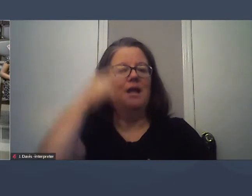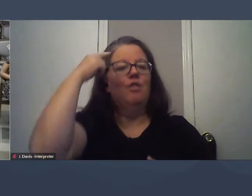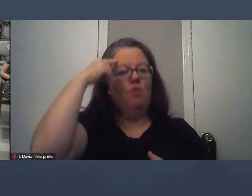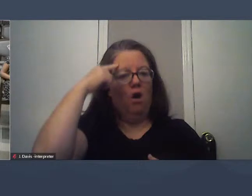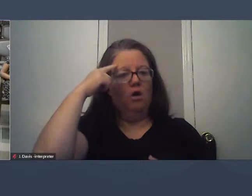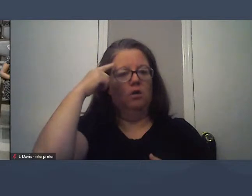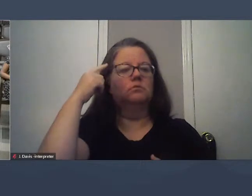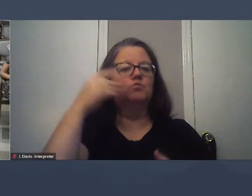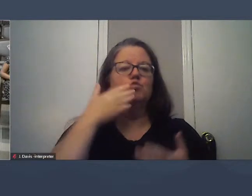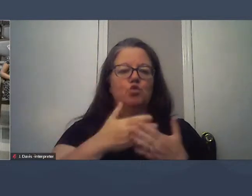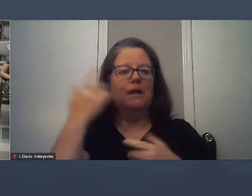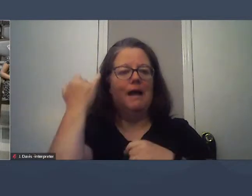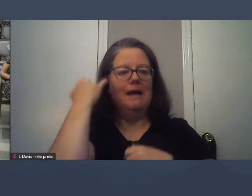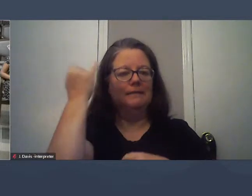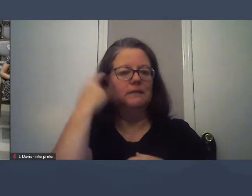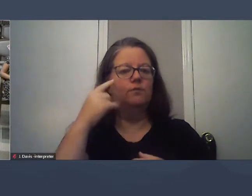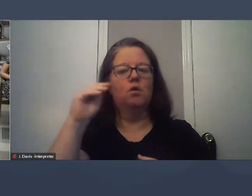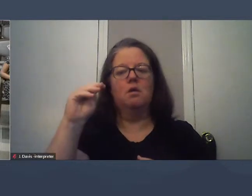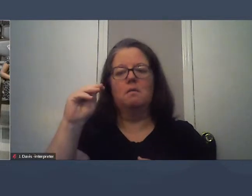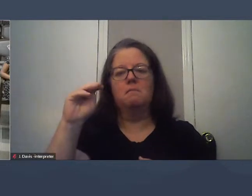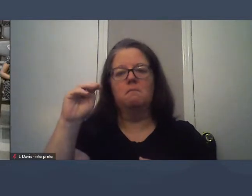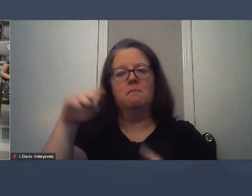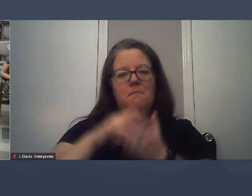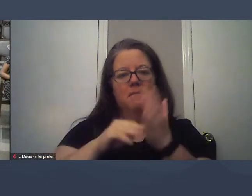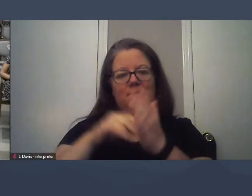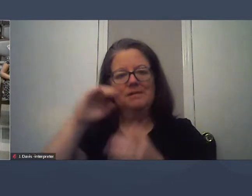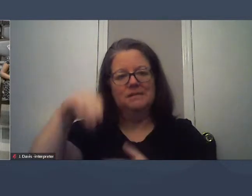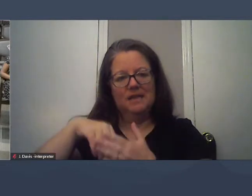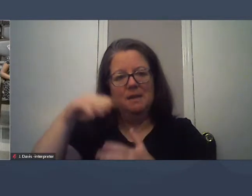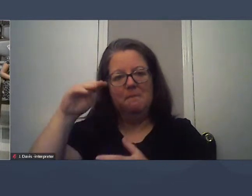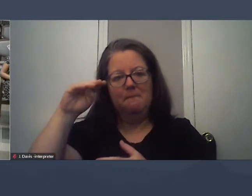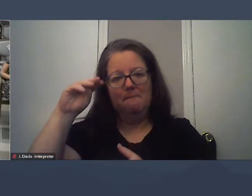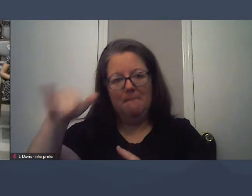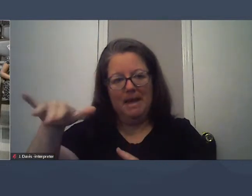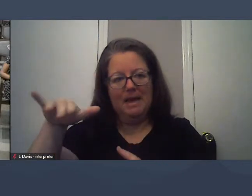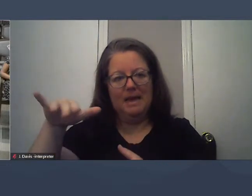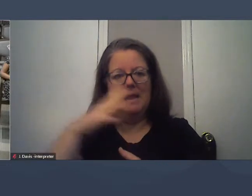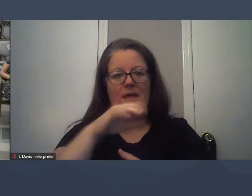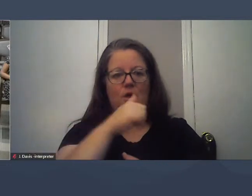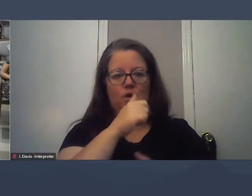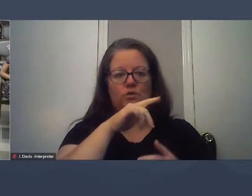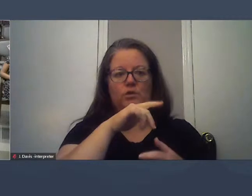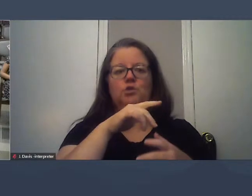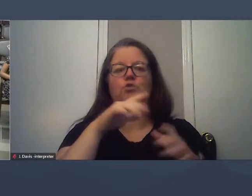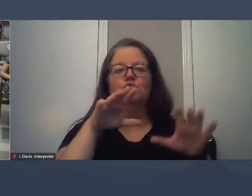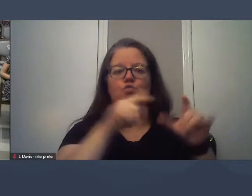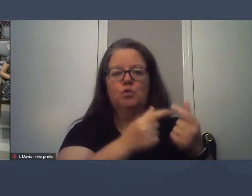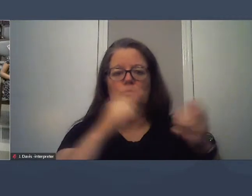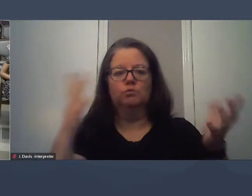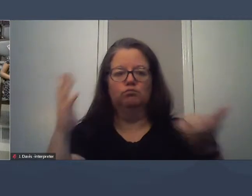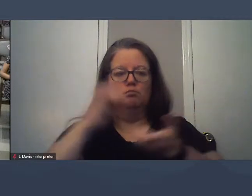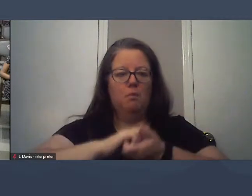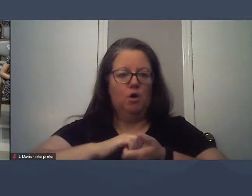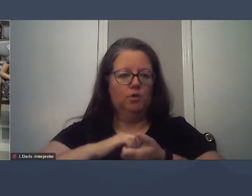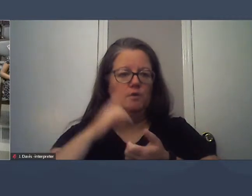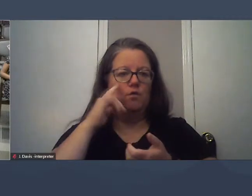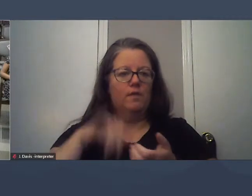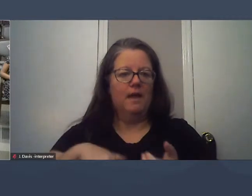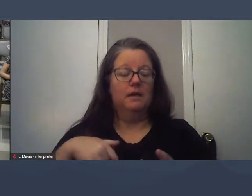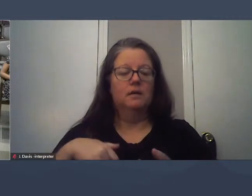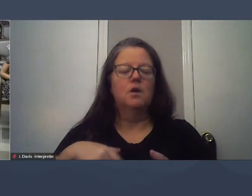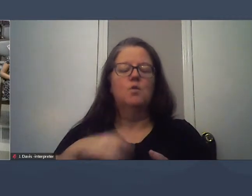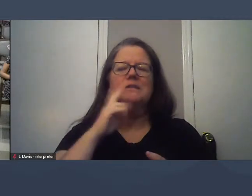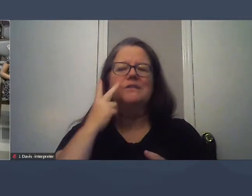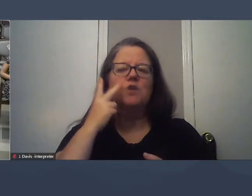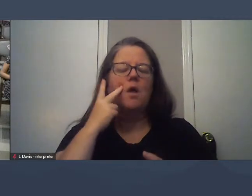out with a great park from what we see. The concern came up recently when we learned of the parking, the free